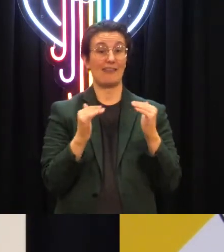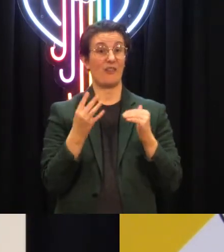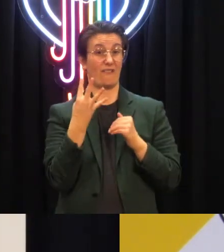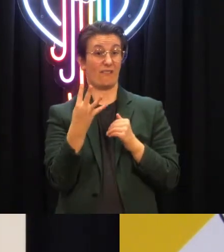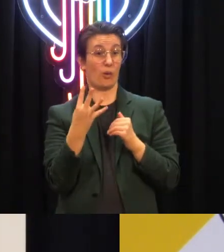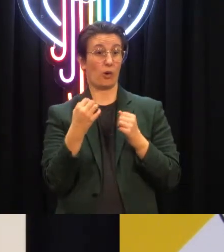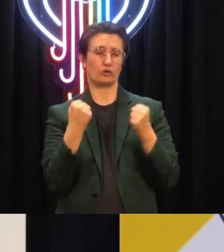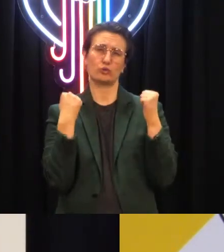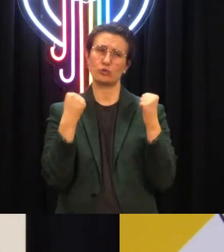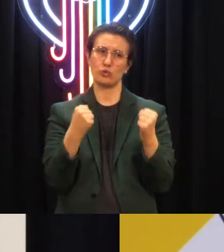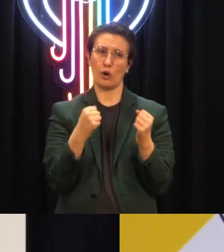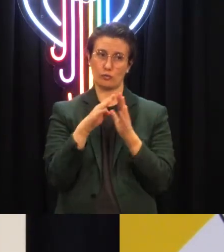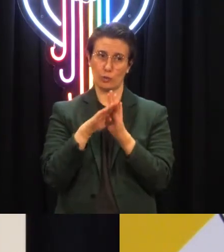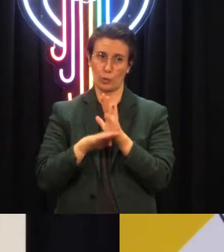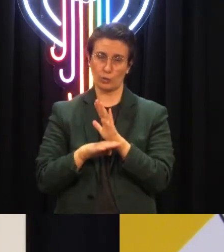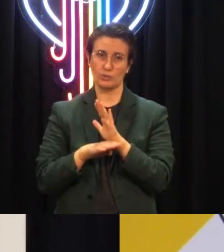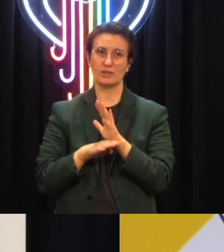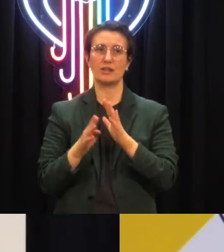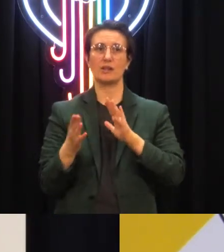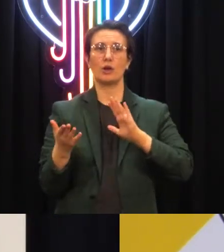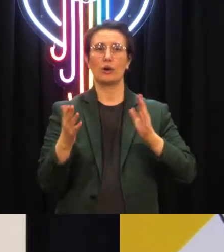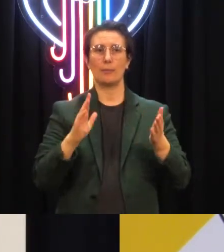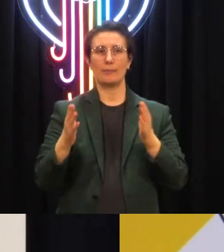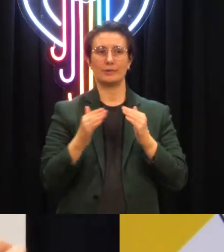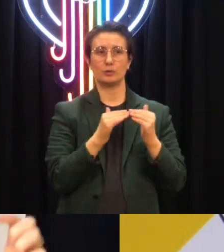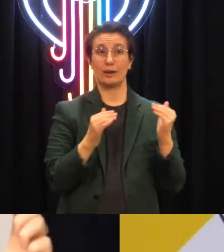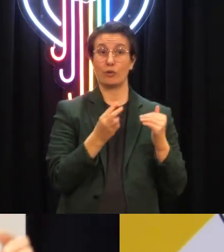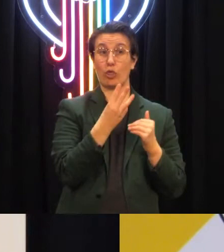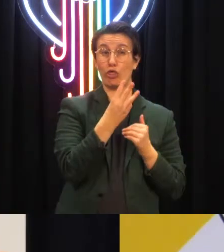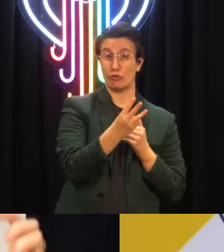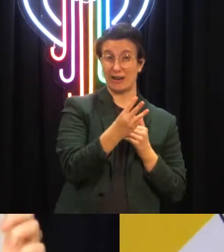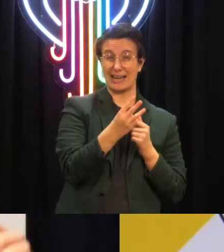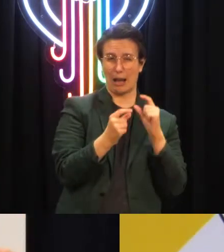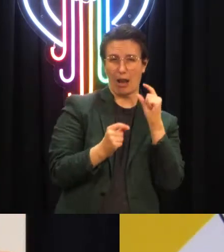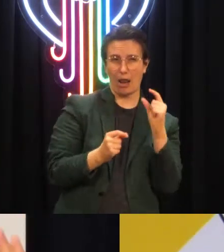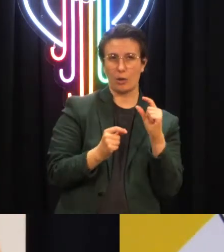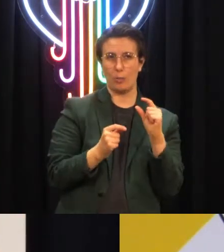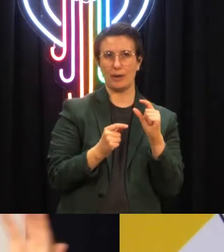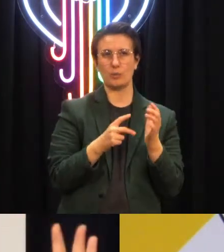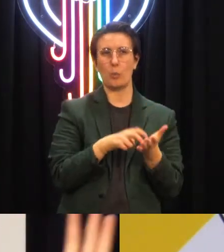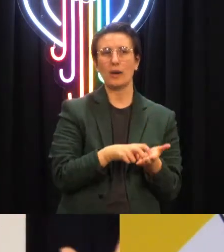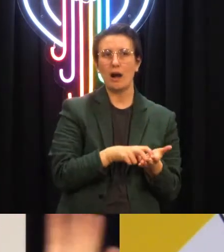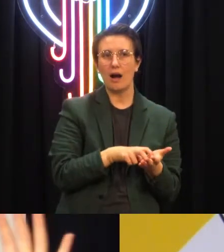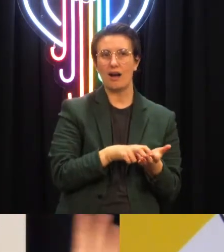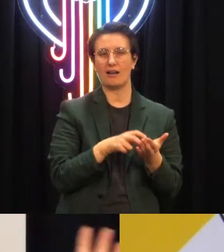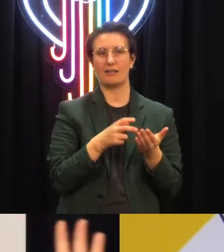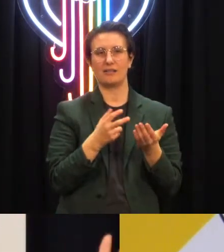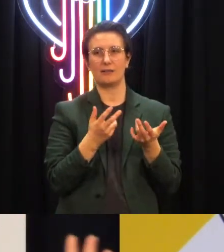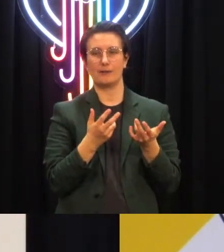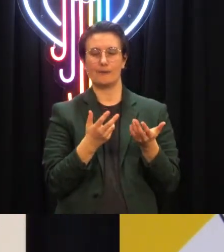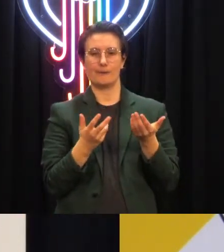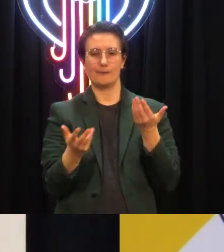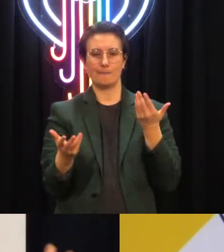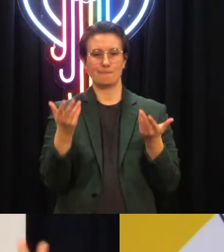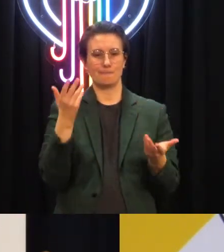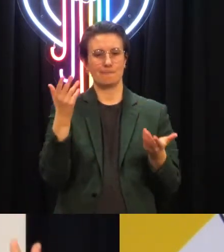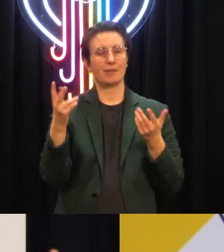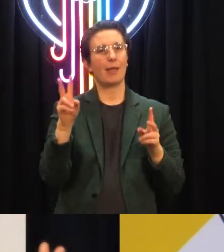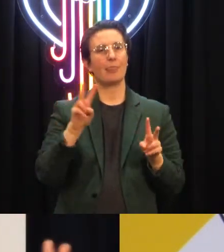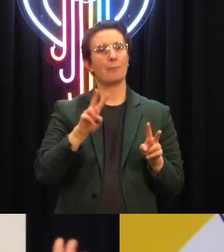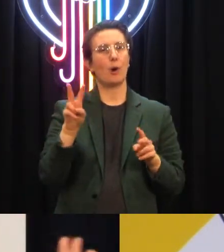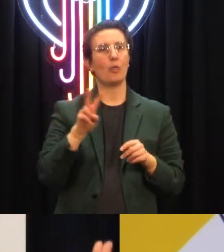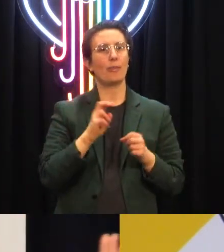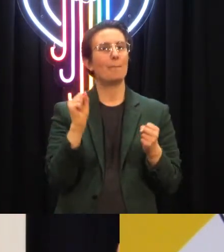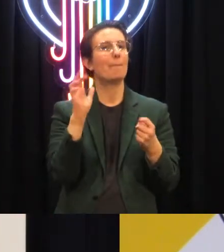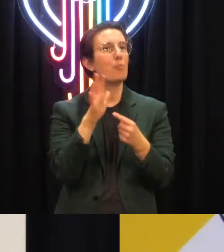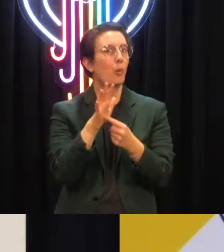versus the role of the ones that we have at 3, and the additional value add at each at a different point in the outbreak. So we do